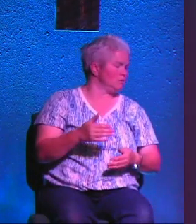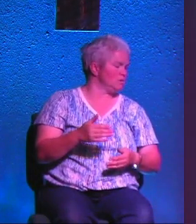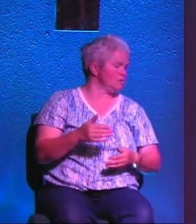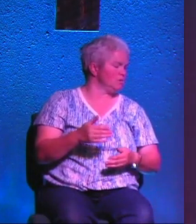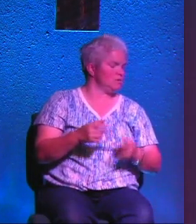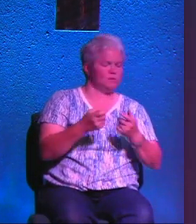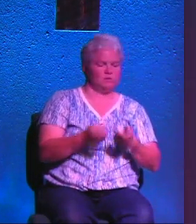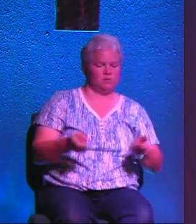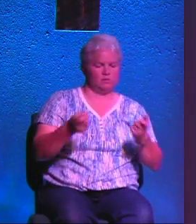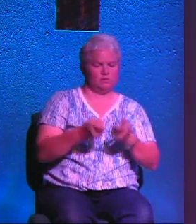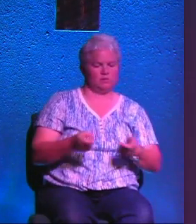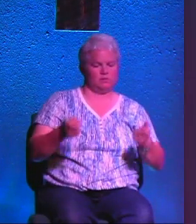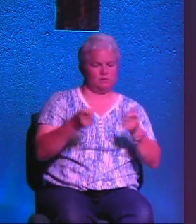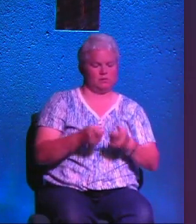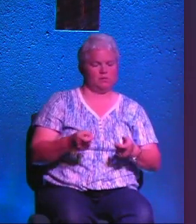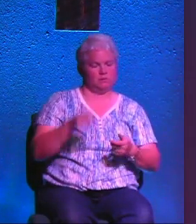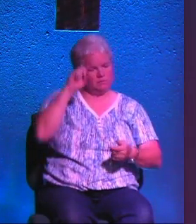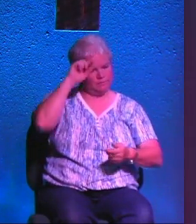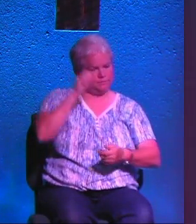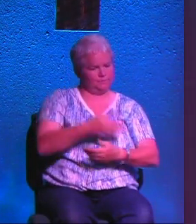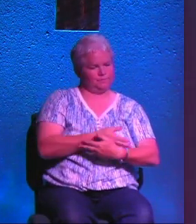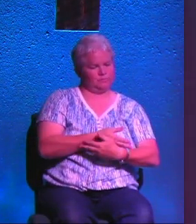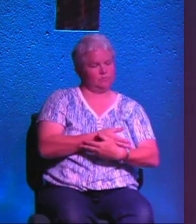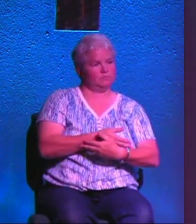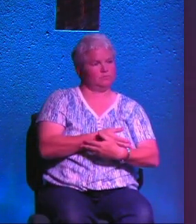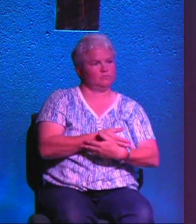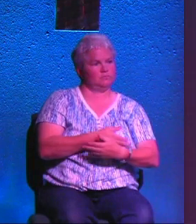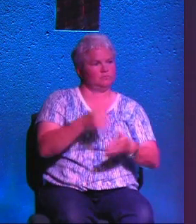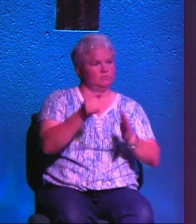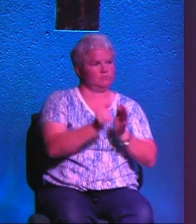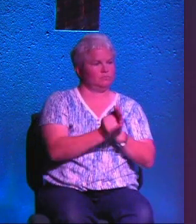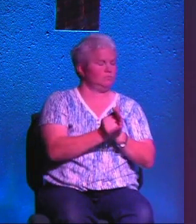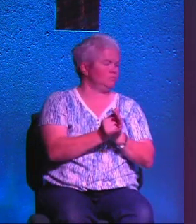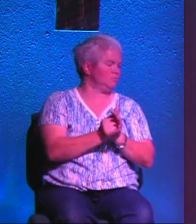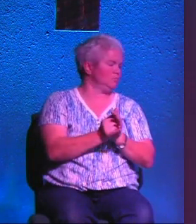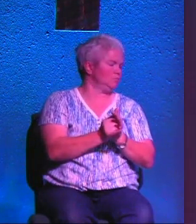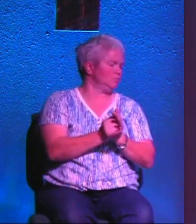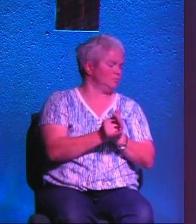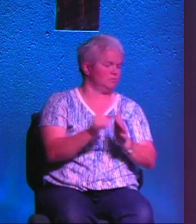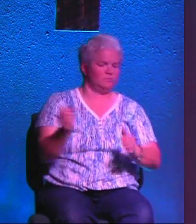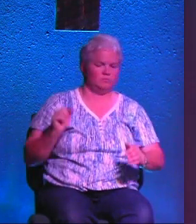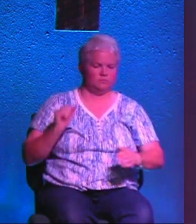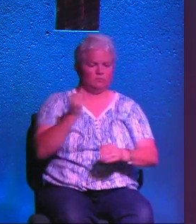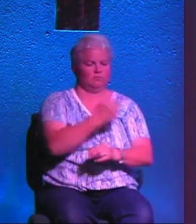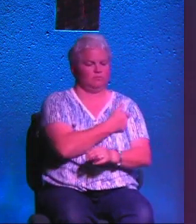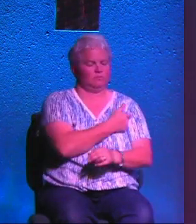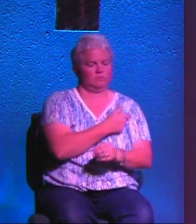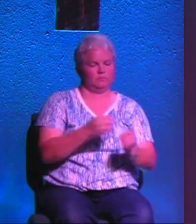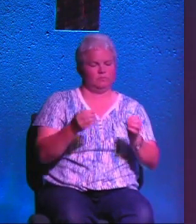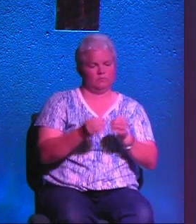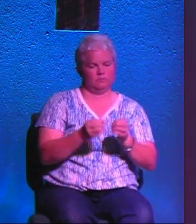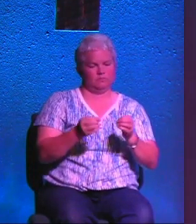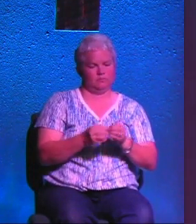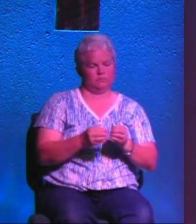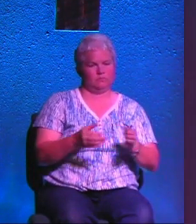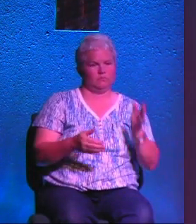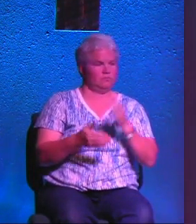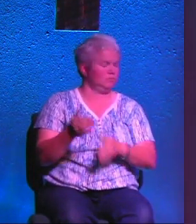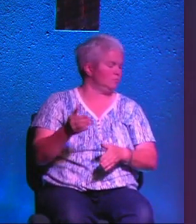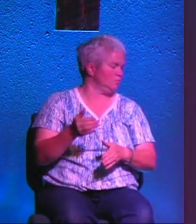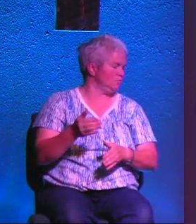Therefore, I'm going to send my only begotten Son. And that, everyone, is more than